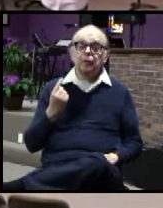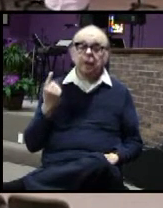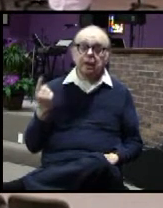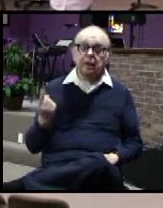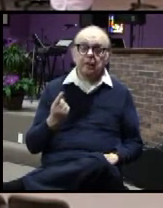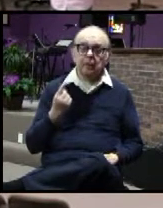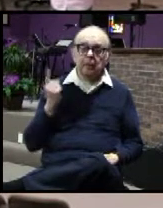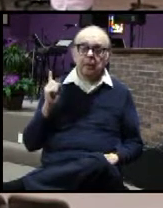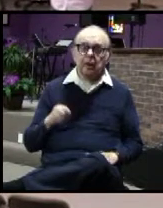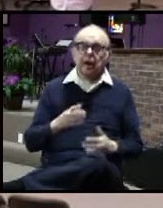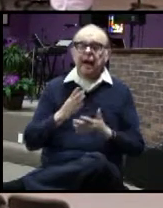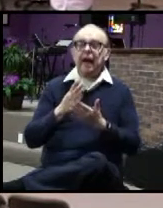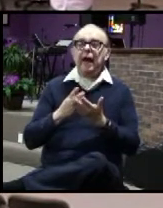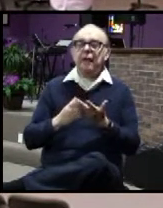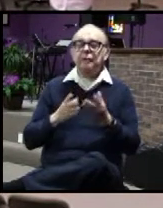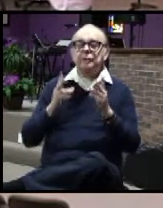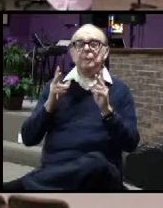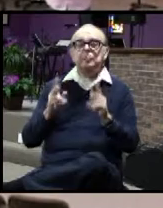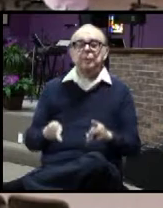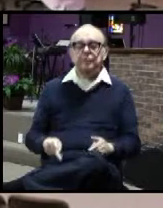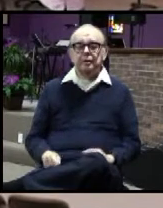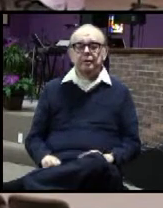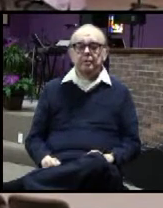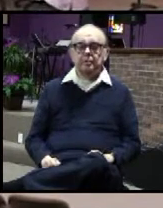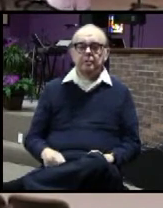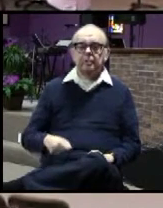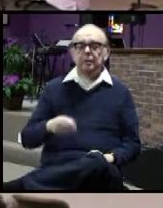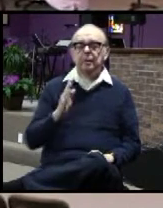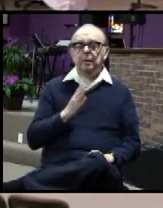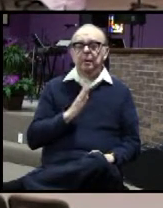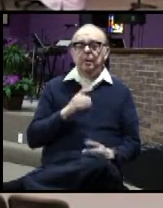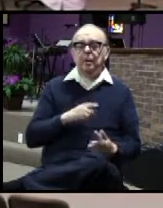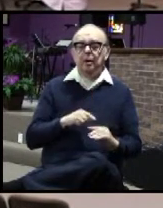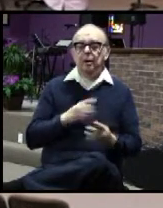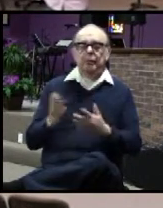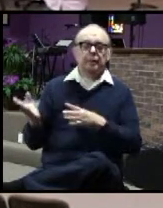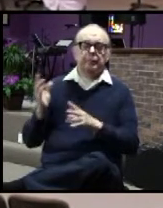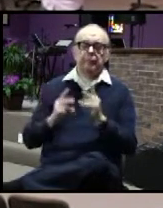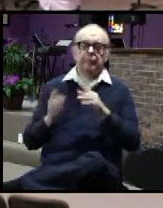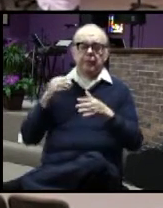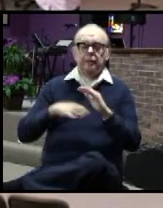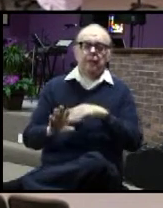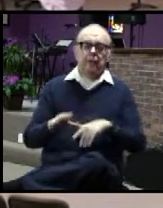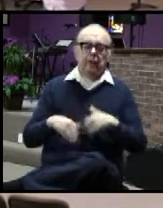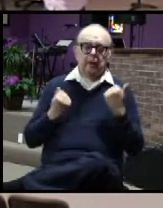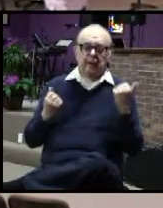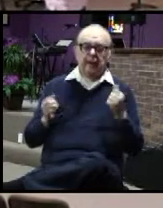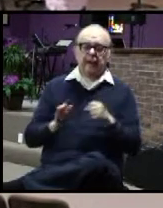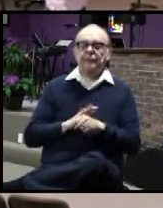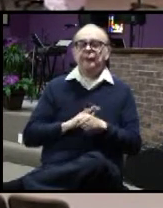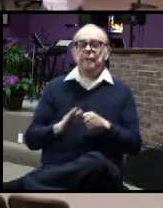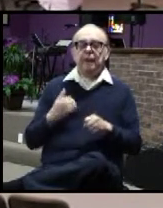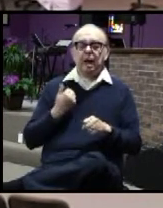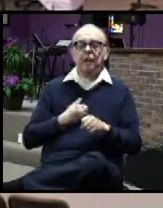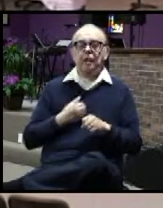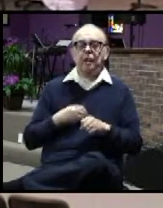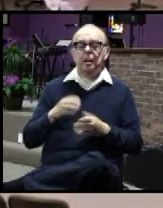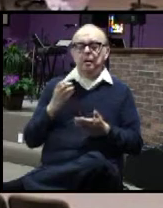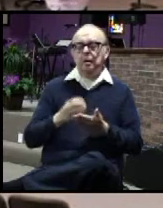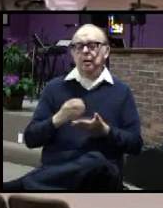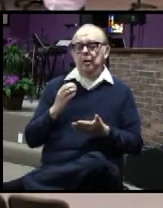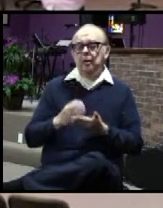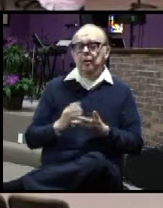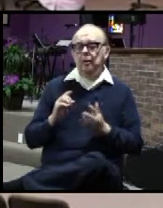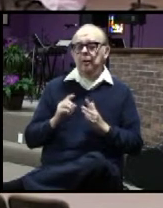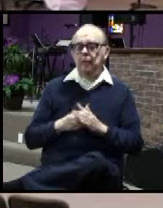We need to have somebody. So God starts bringing those somebodies and starts filling our pots. And as we begin